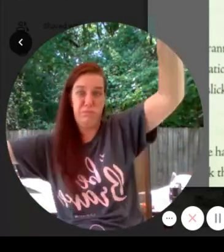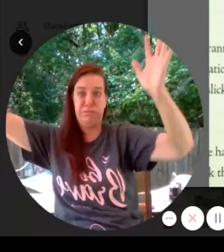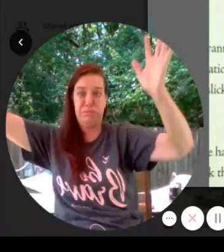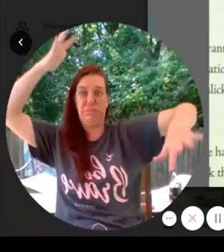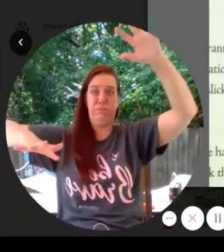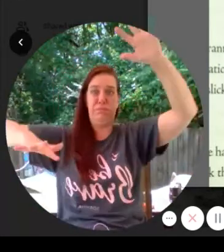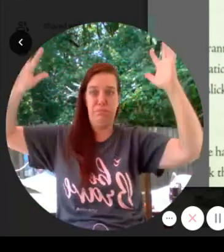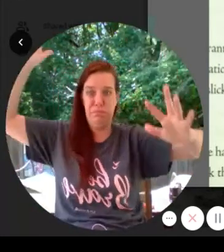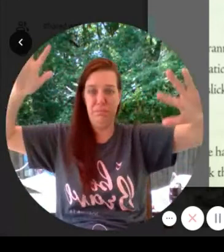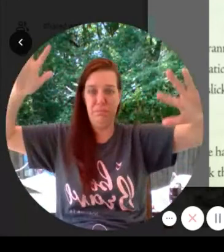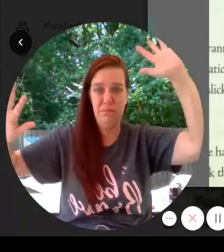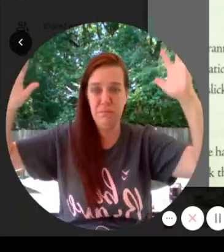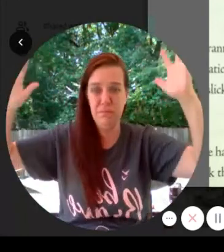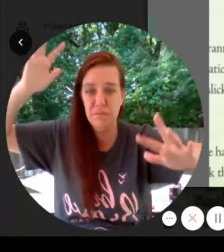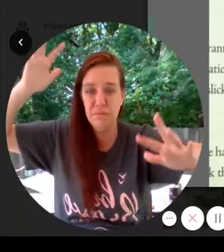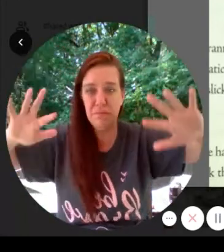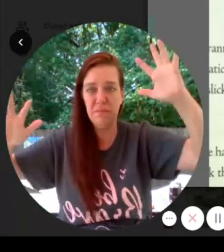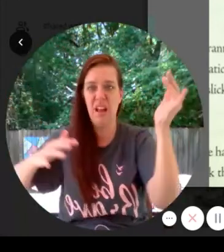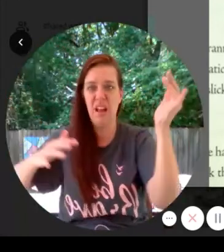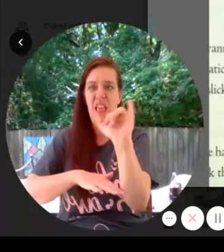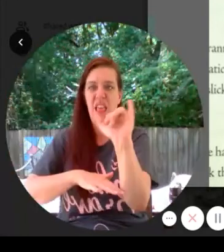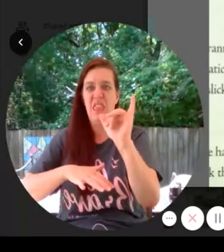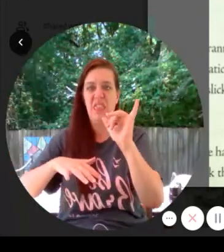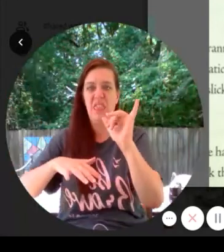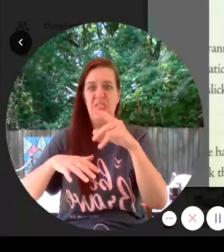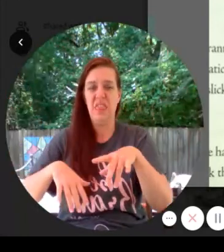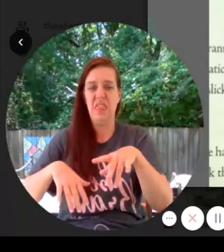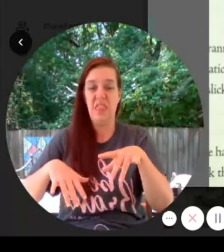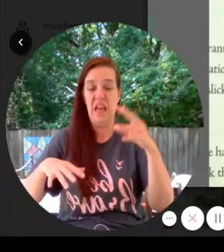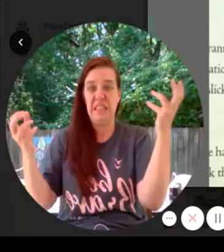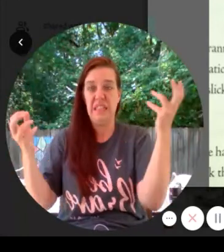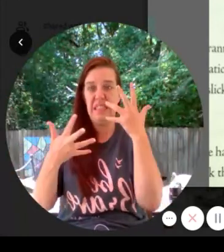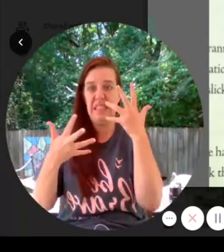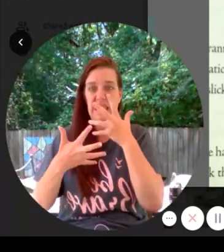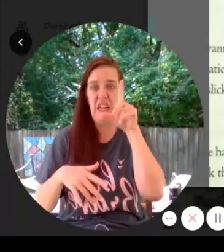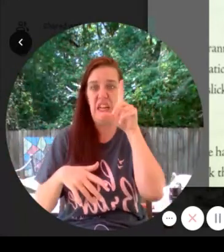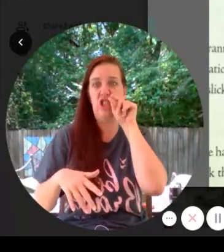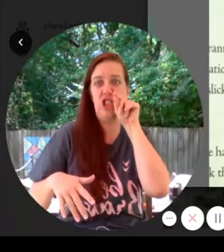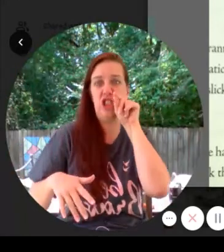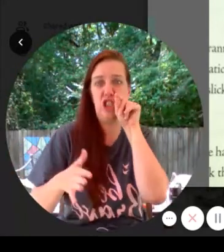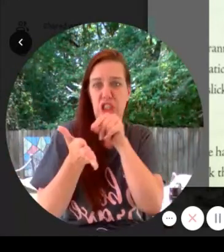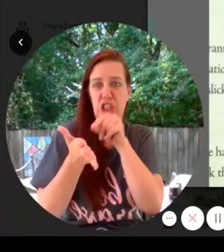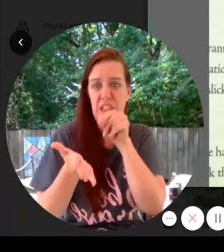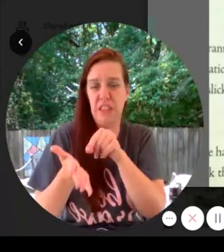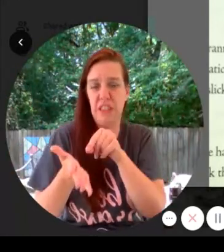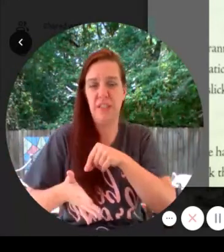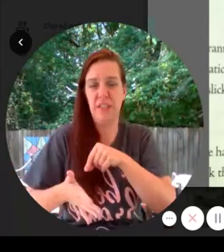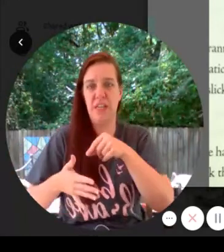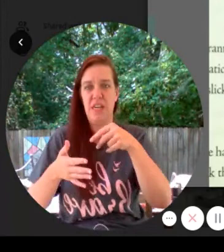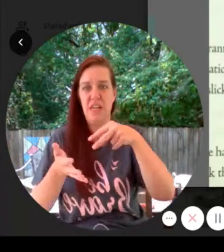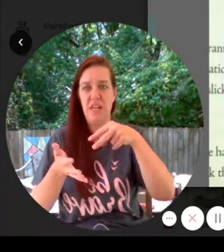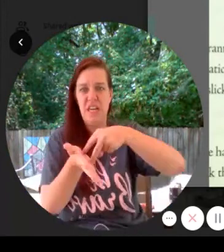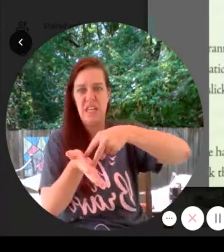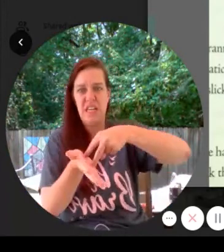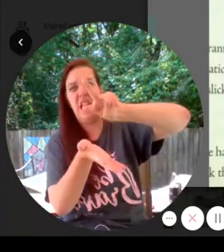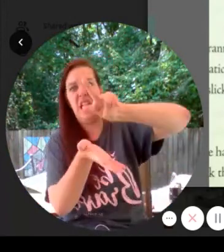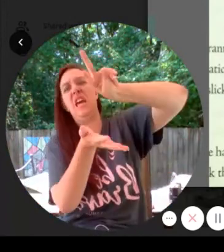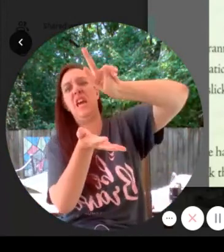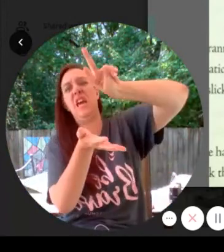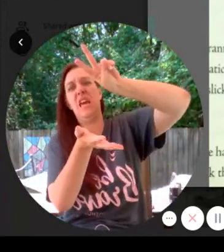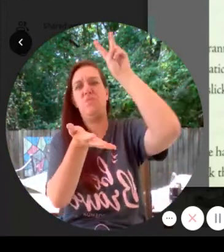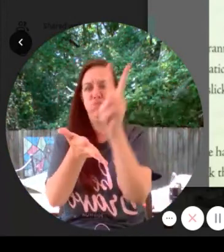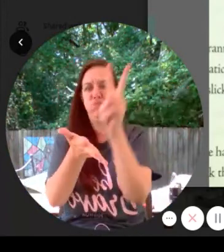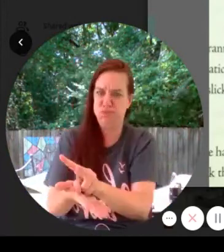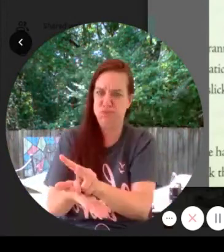like a startled chicken, kicked one leg in the air, and fell over next to the